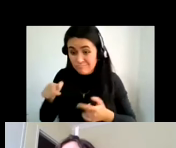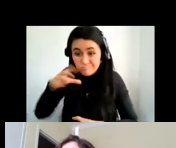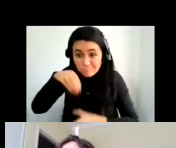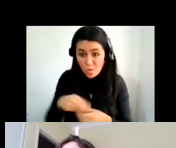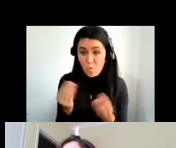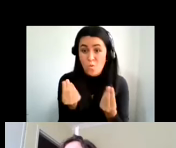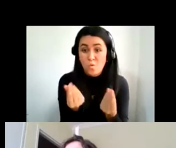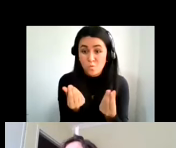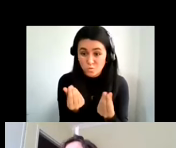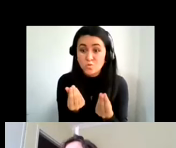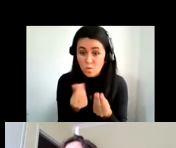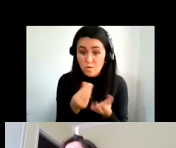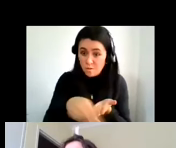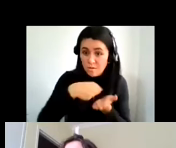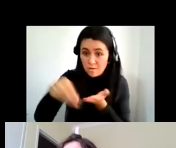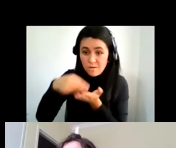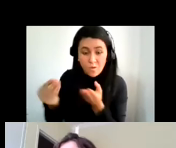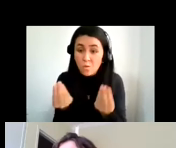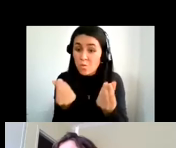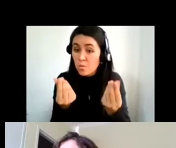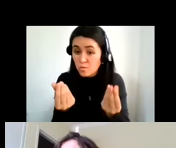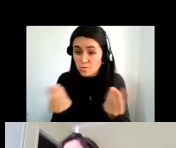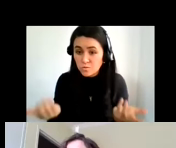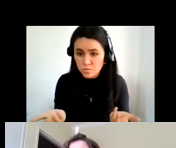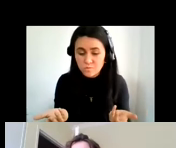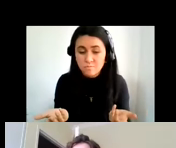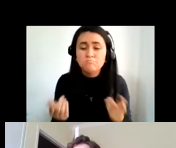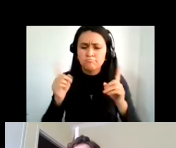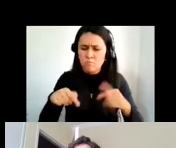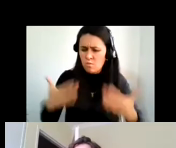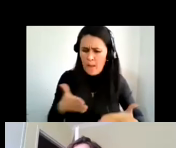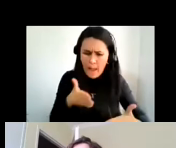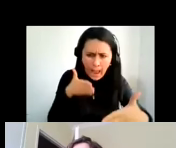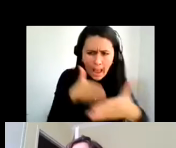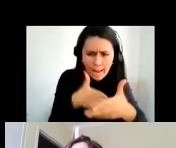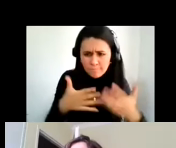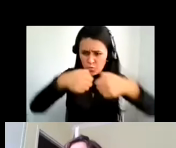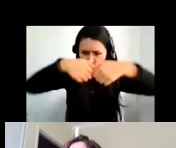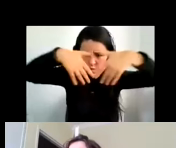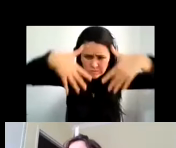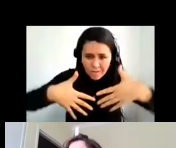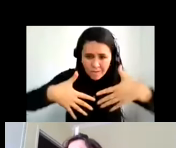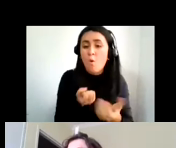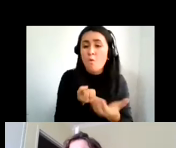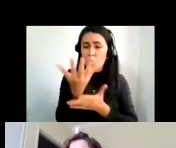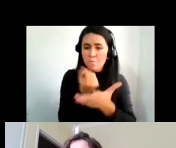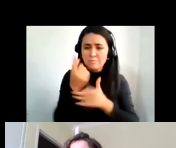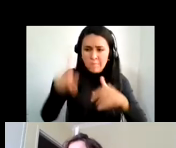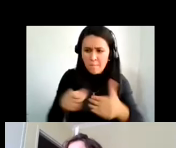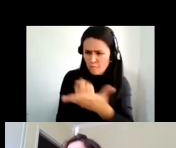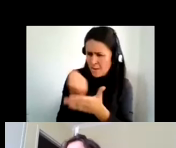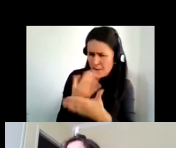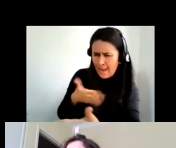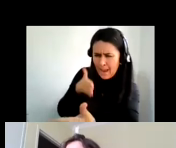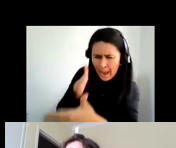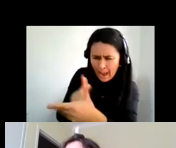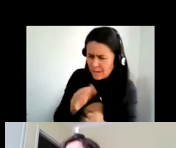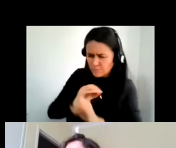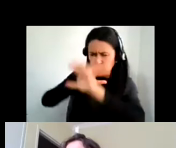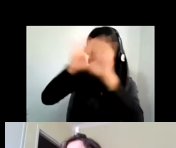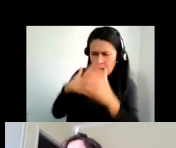and informational barriers, which relate to opening times, systems for scheduling appointments, administrative requirements like